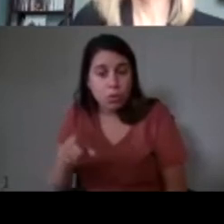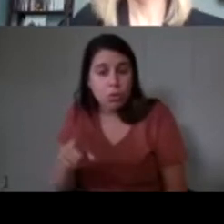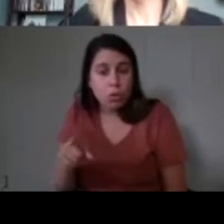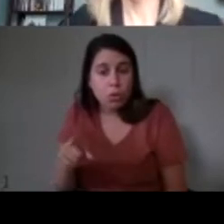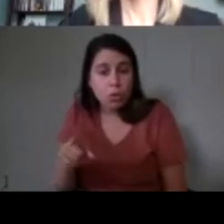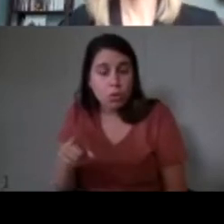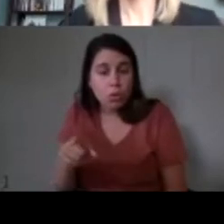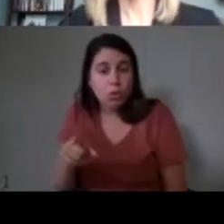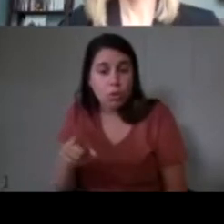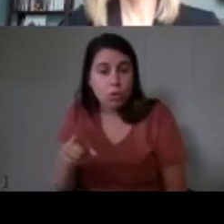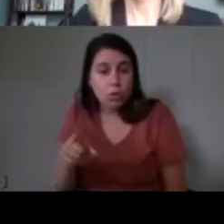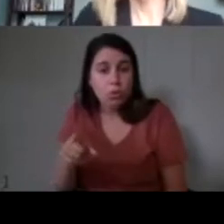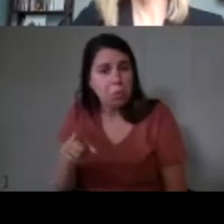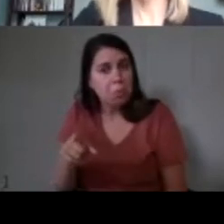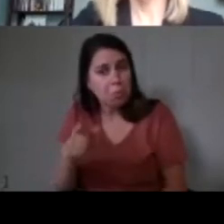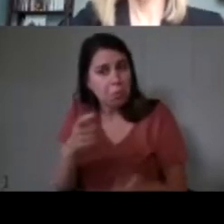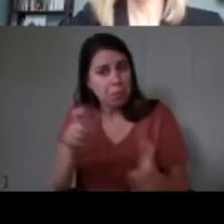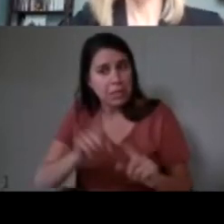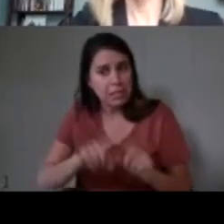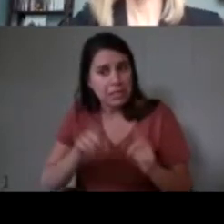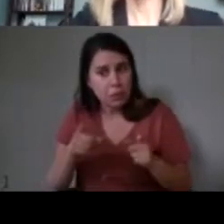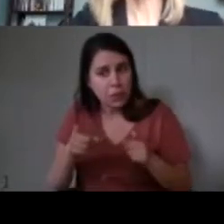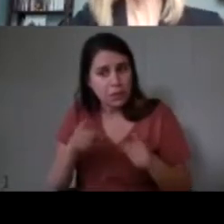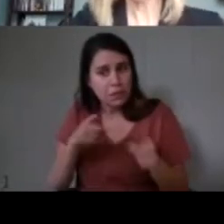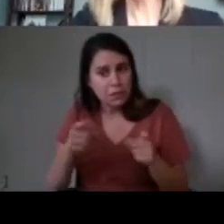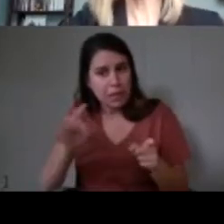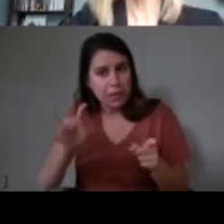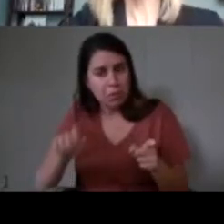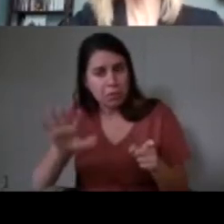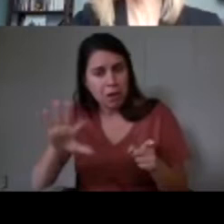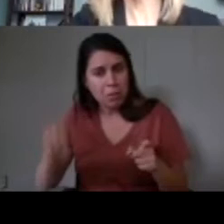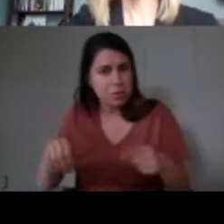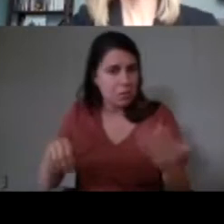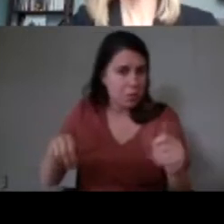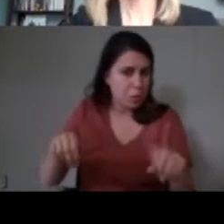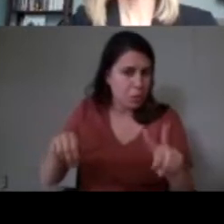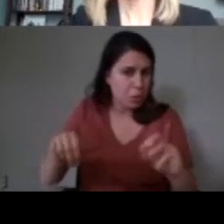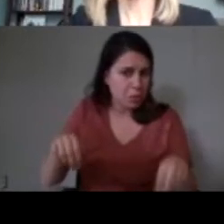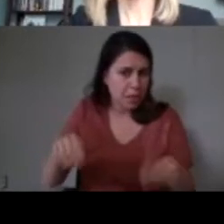there's definitely a considerable difference between those.